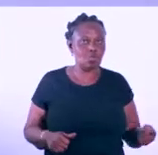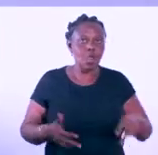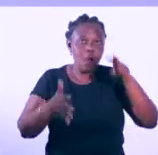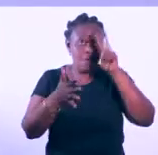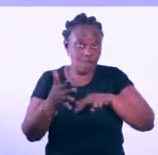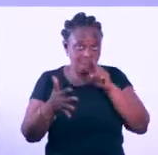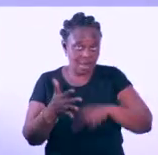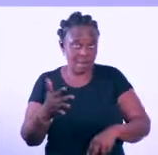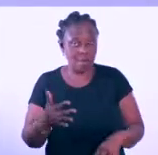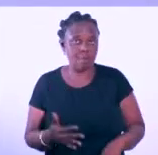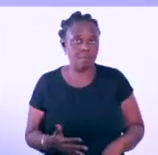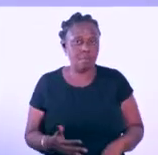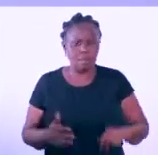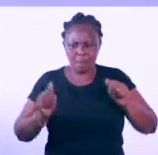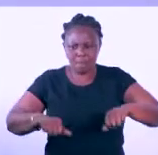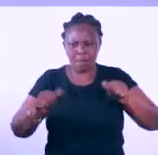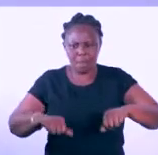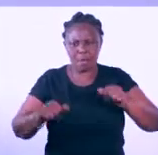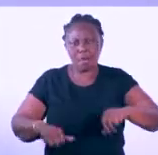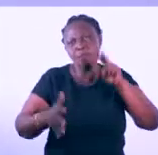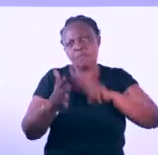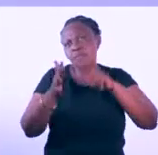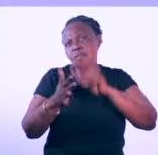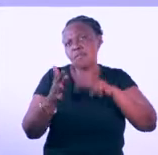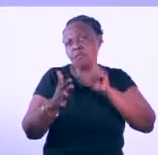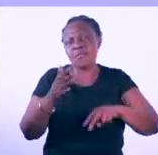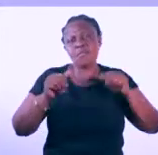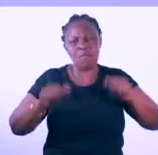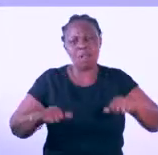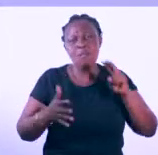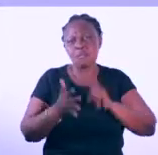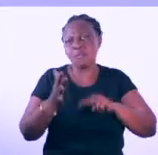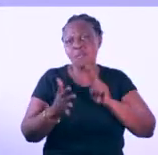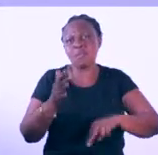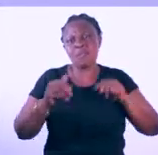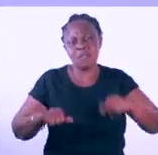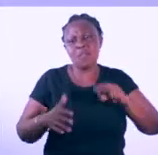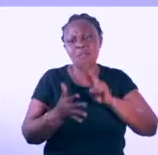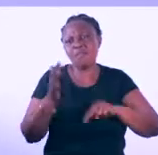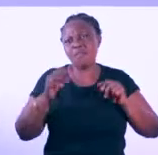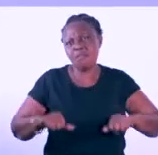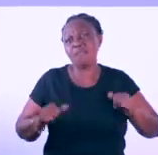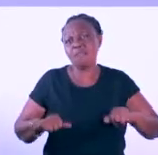reading, she was able to read the paragraph fluently. She read the good pace. She read